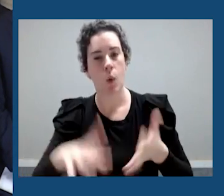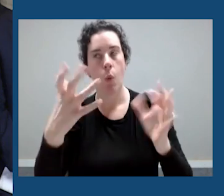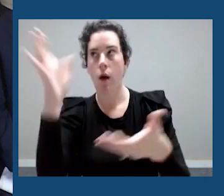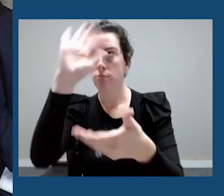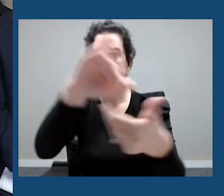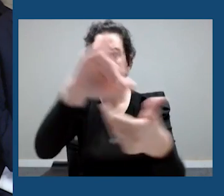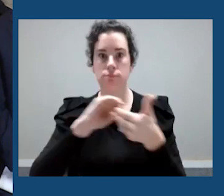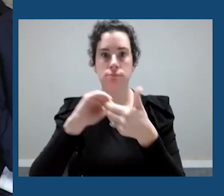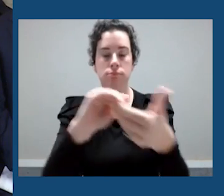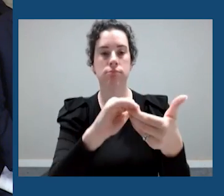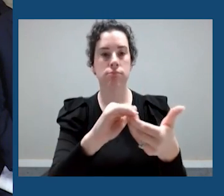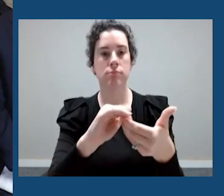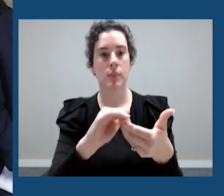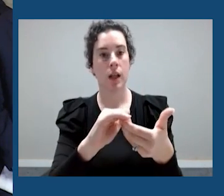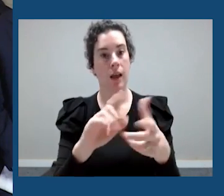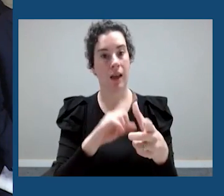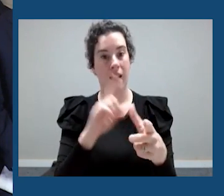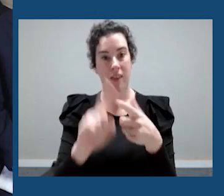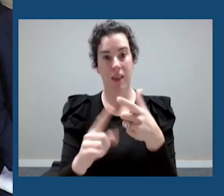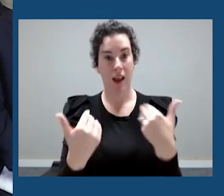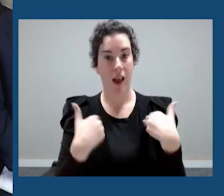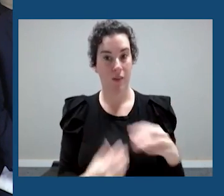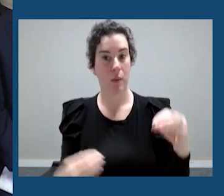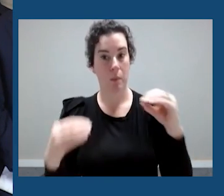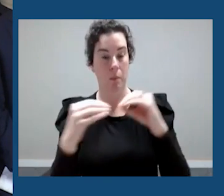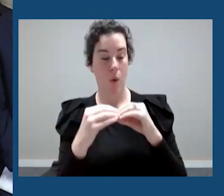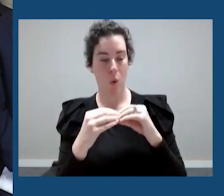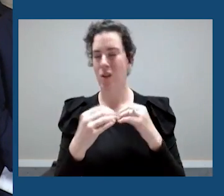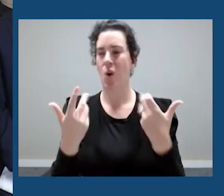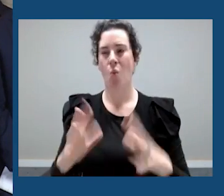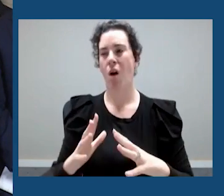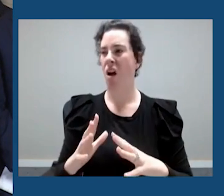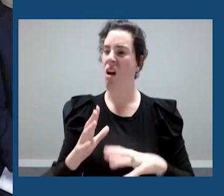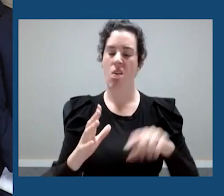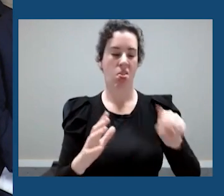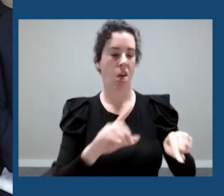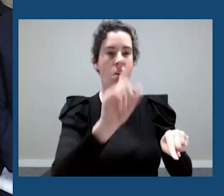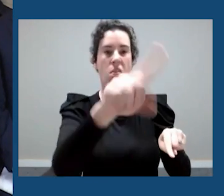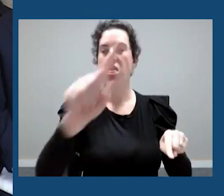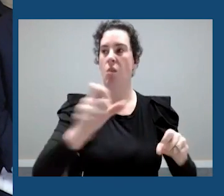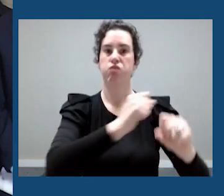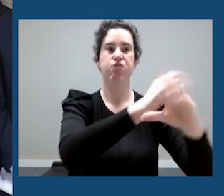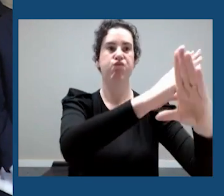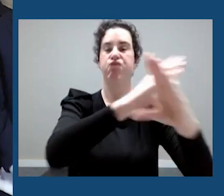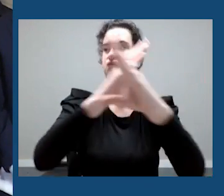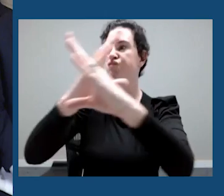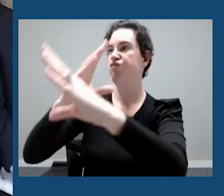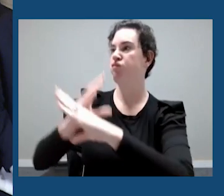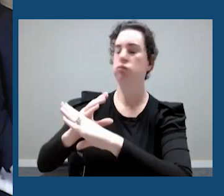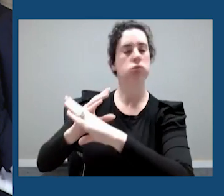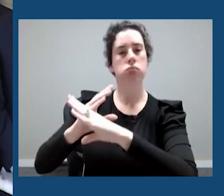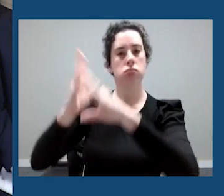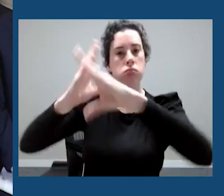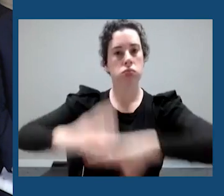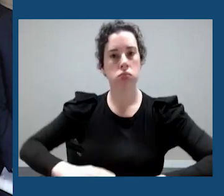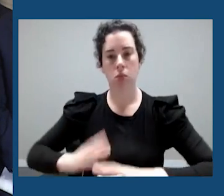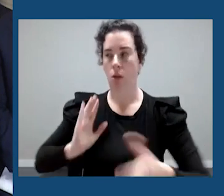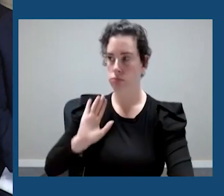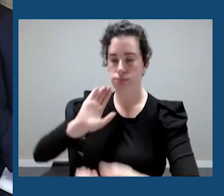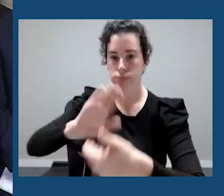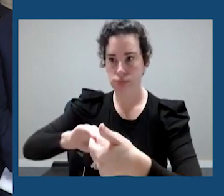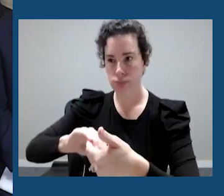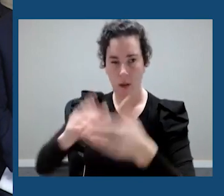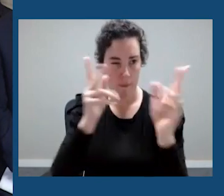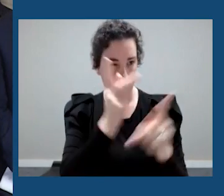silos and have more interagency cooperation so jurisdictions and police can work together, find patterns, link